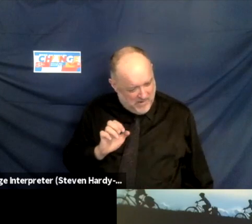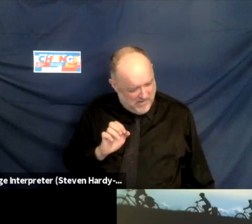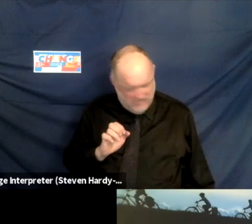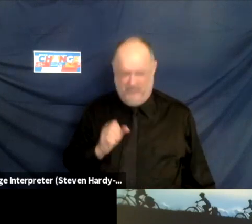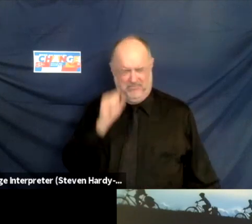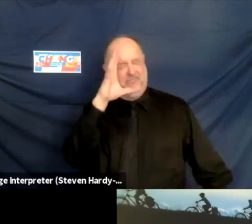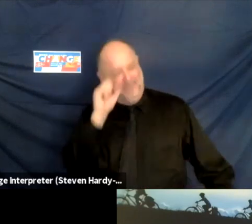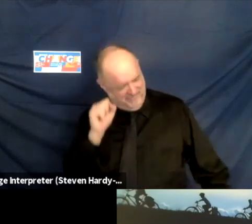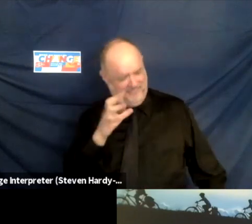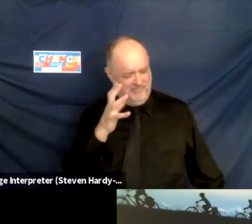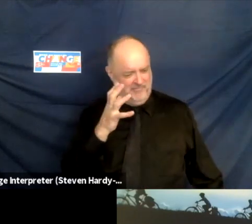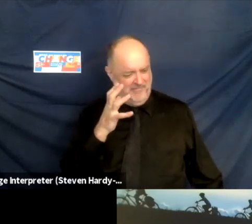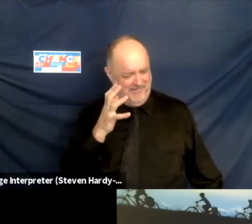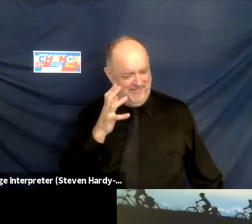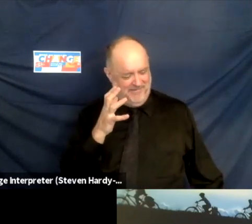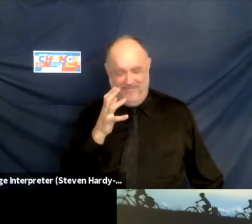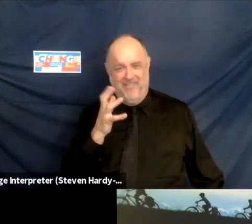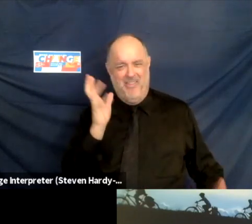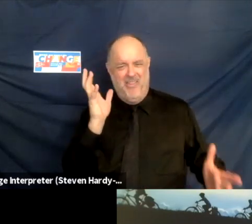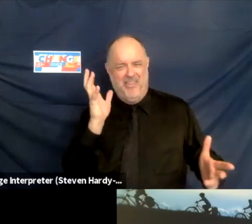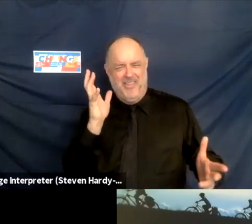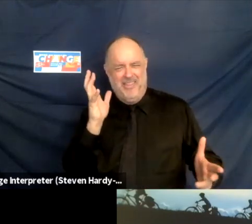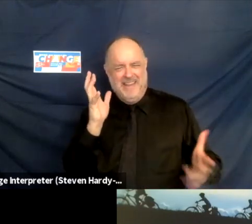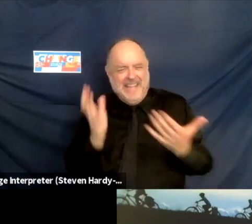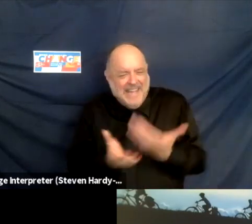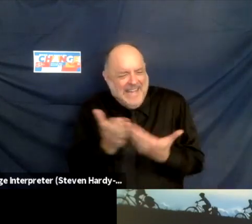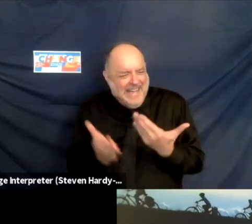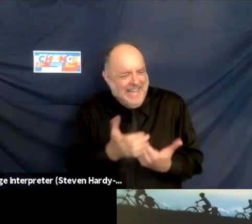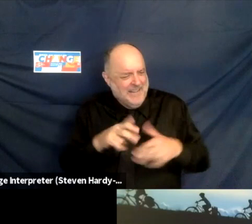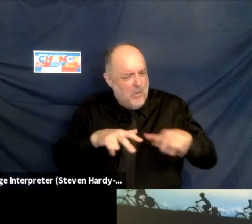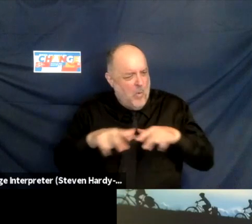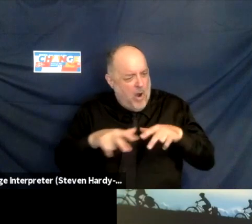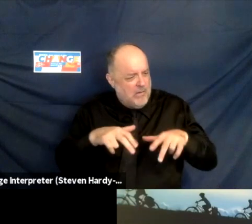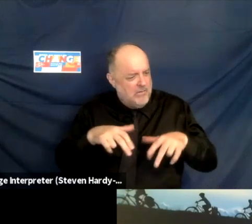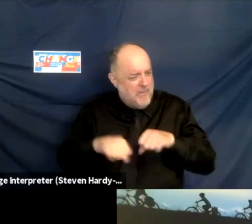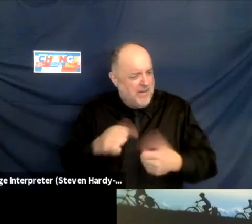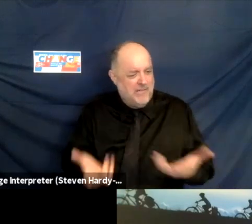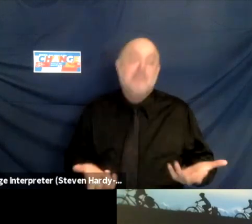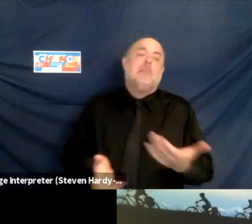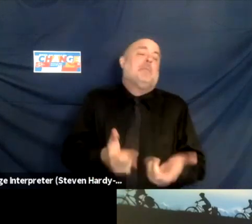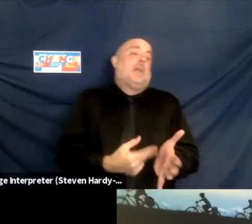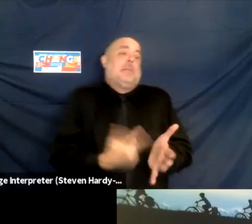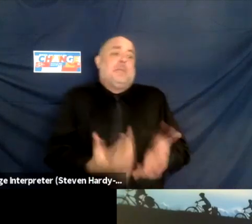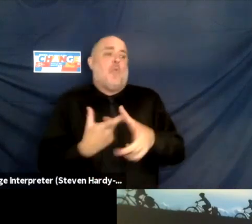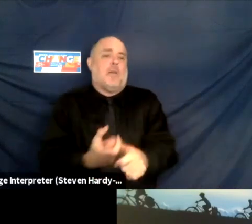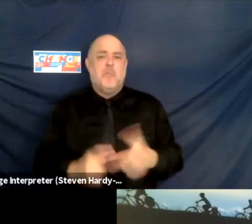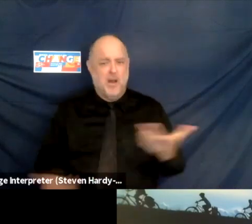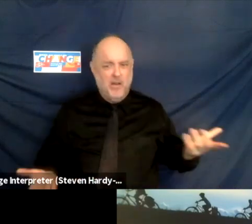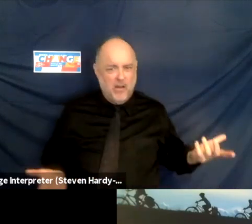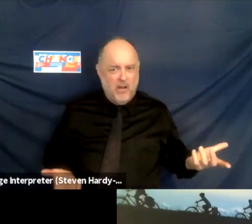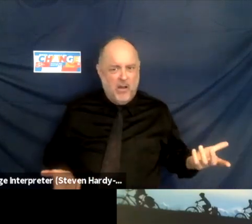substituted for pollution-free cycling or just walking, in some cases running. But local and state governments need more